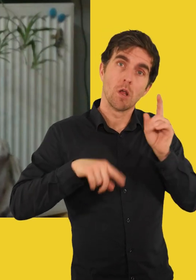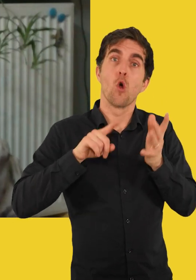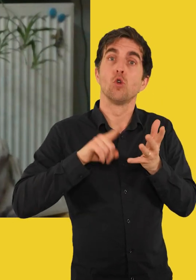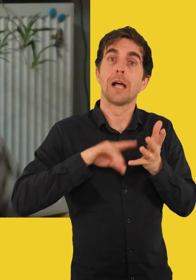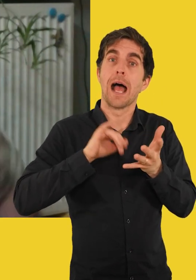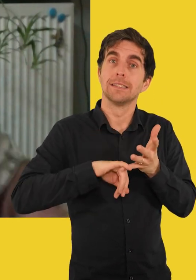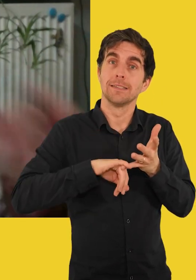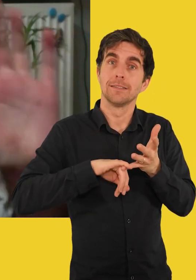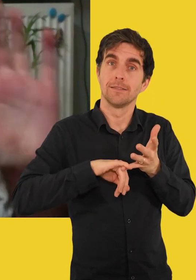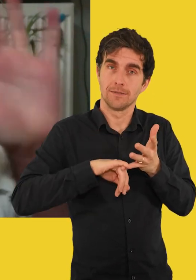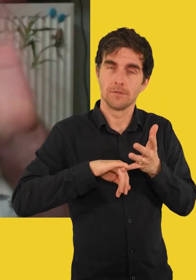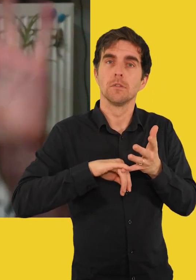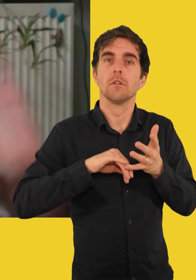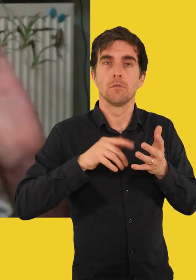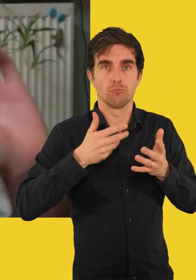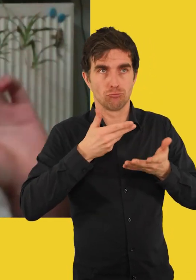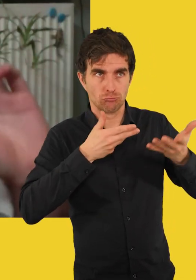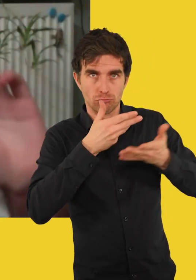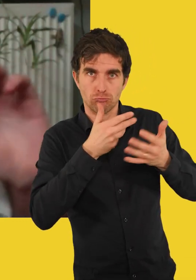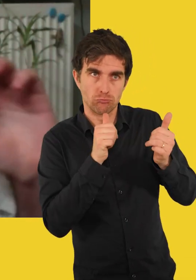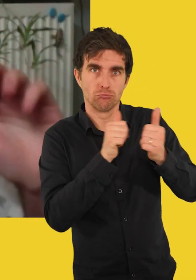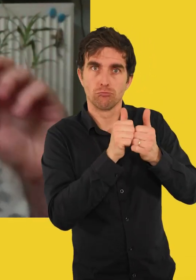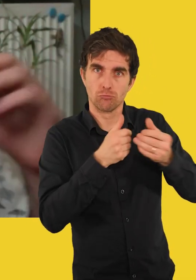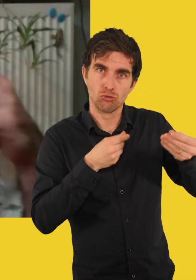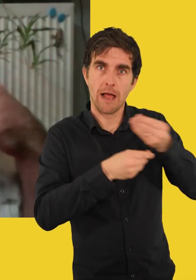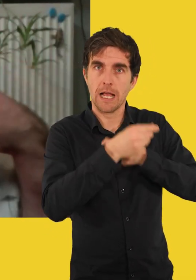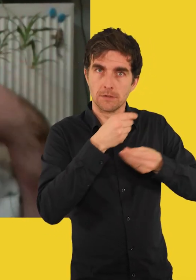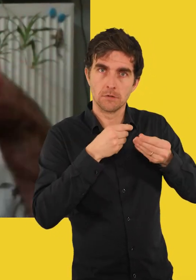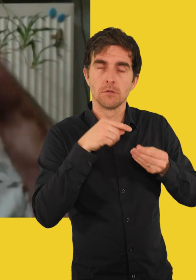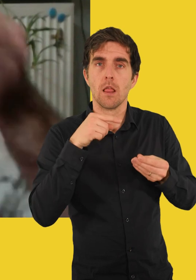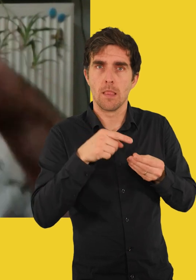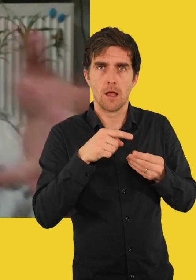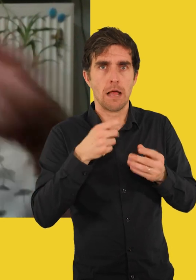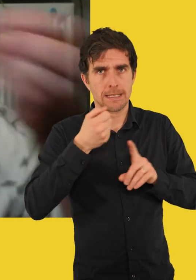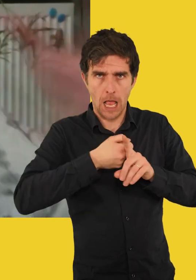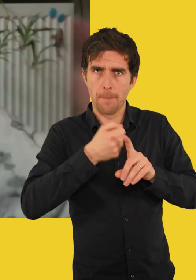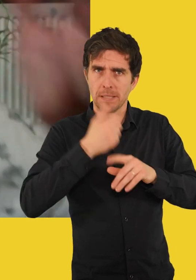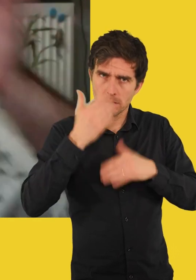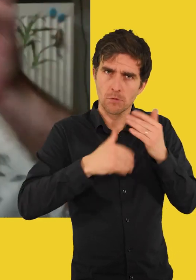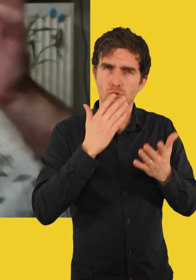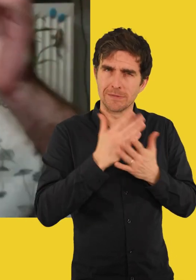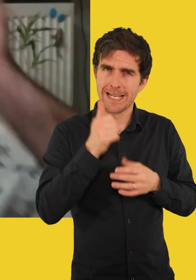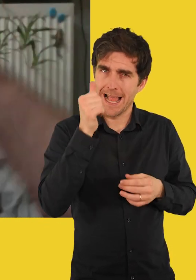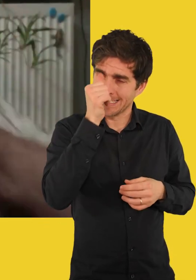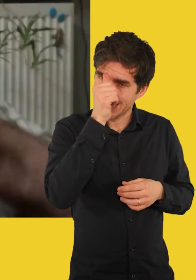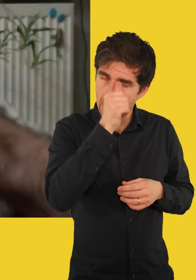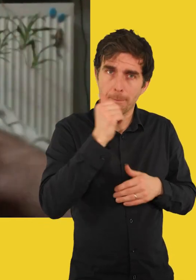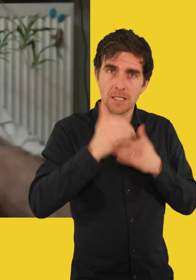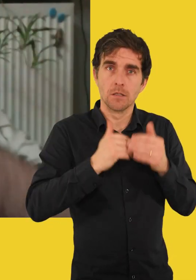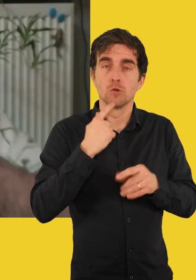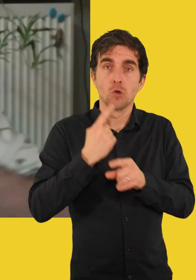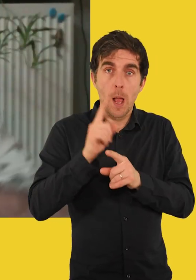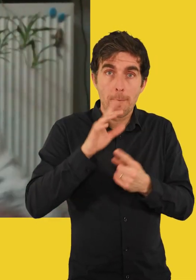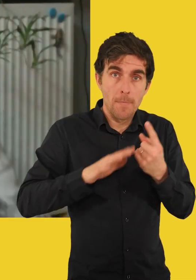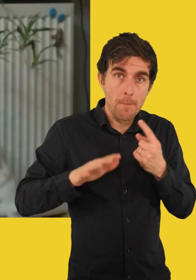around a trade partnership between the EU and the US. And the campaigning was being done in this very academic way of talking to people